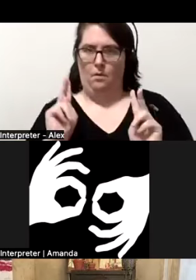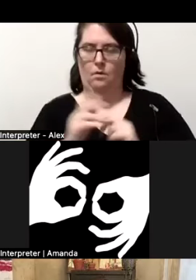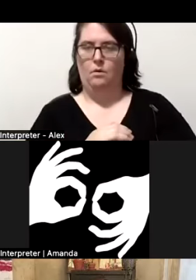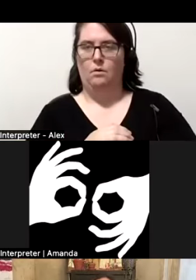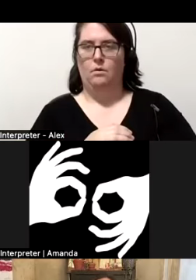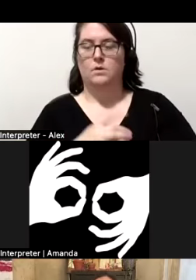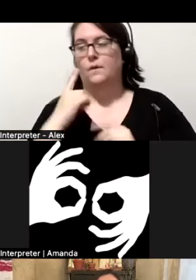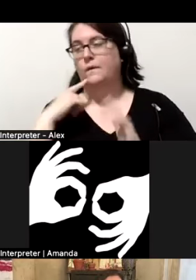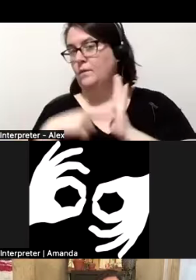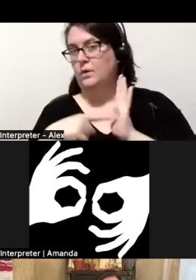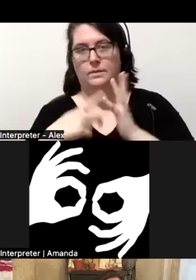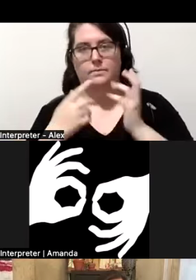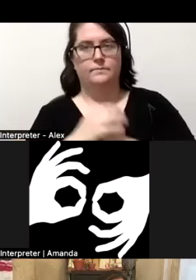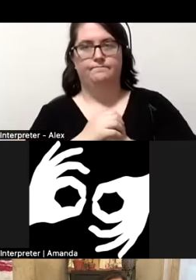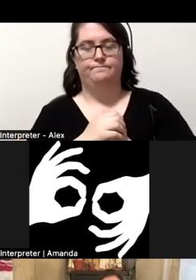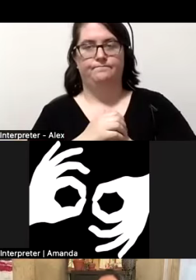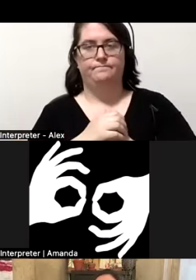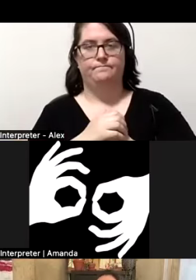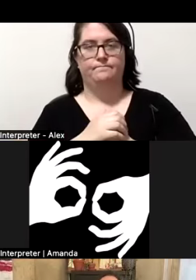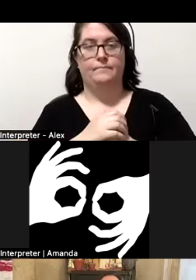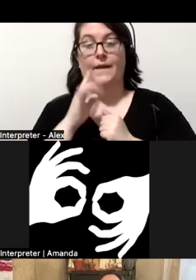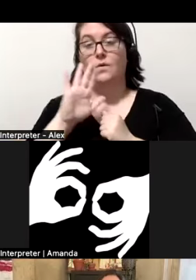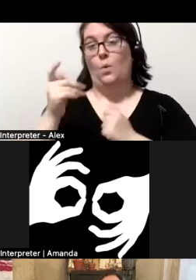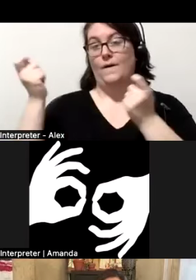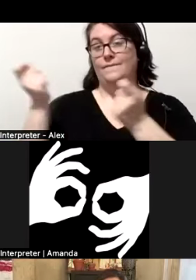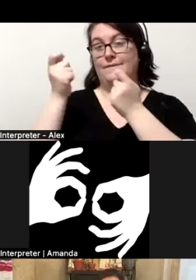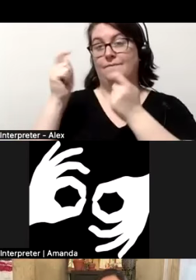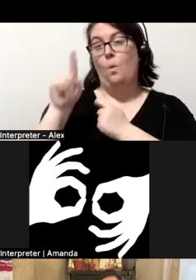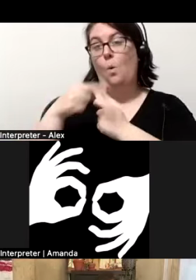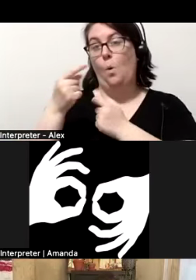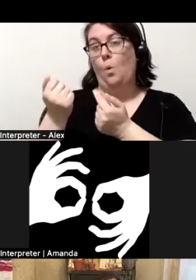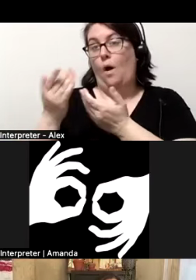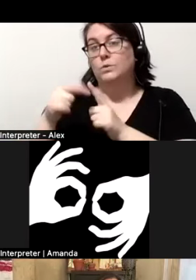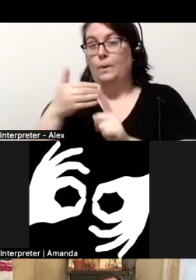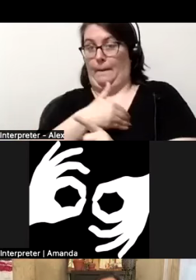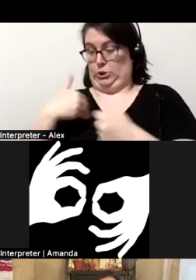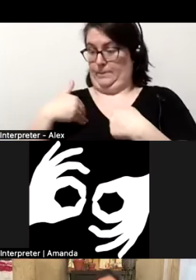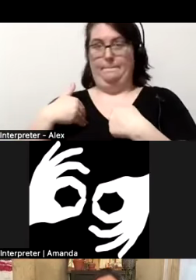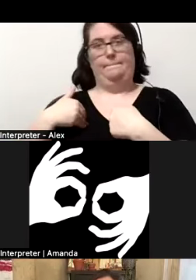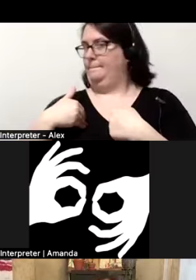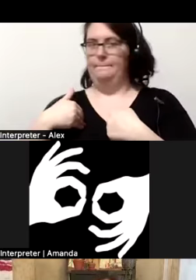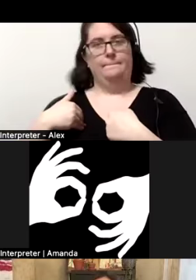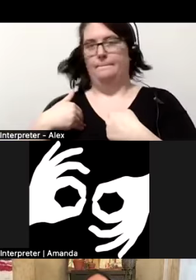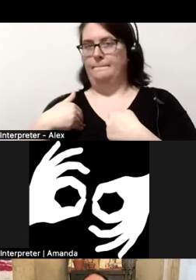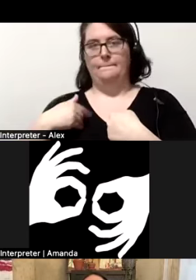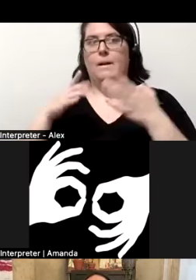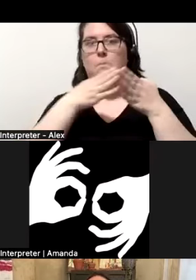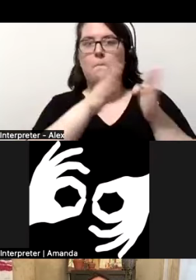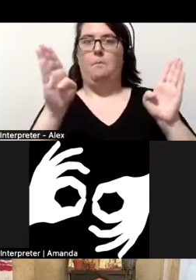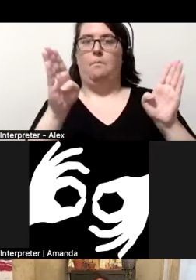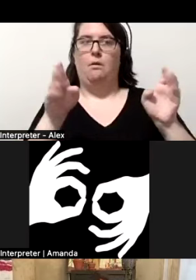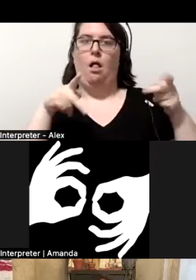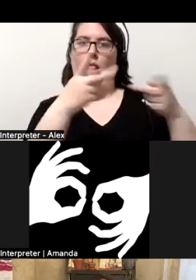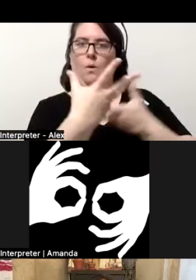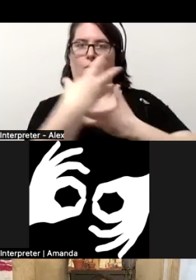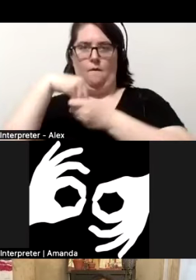example, we could not fund a festival that's only offered to your membership. It does have to be open and accessible to the public. And